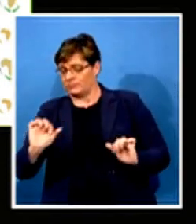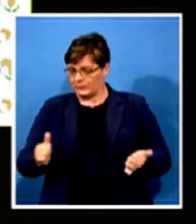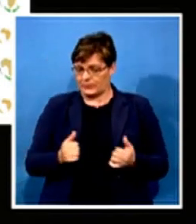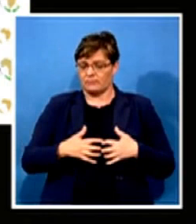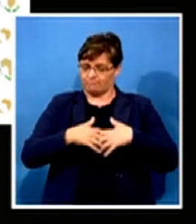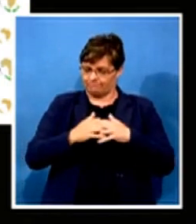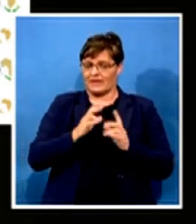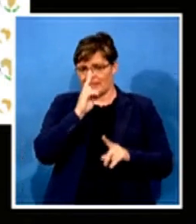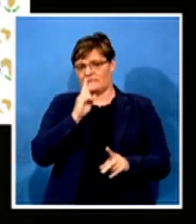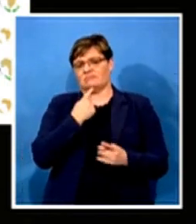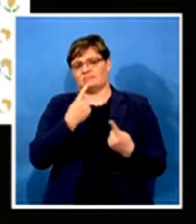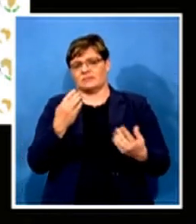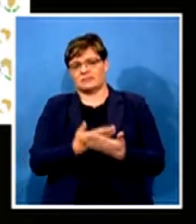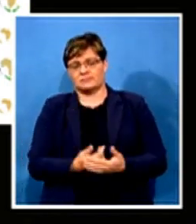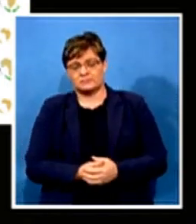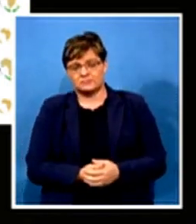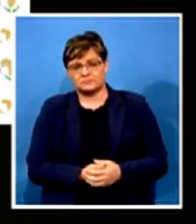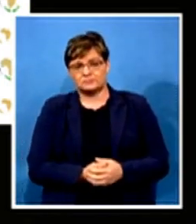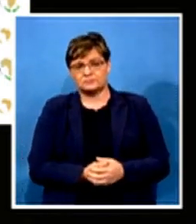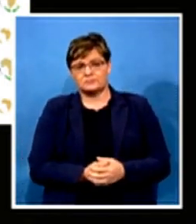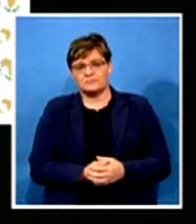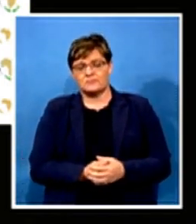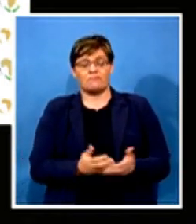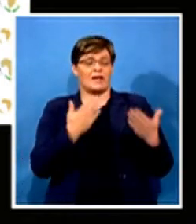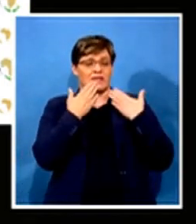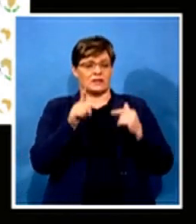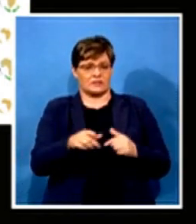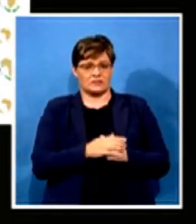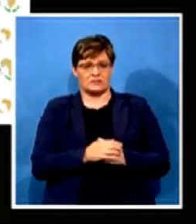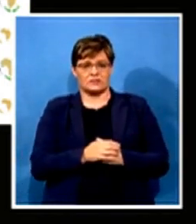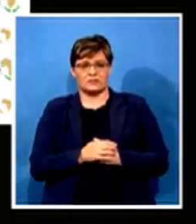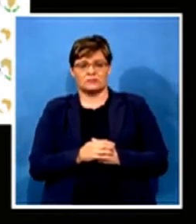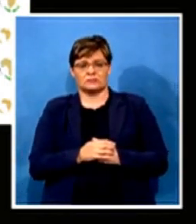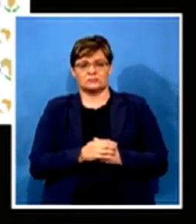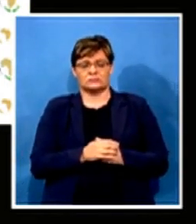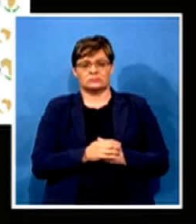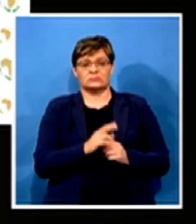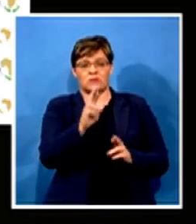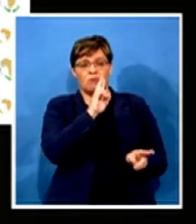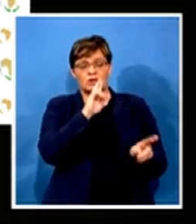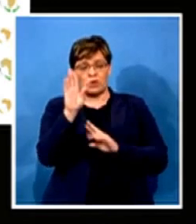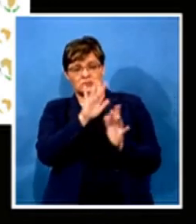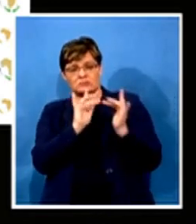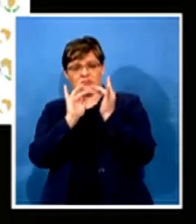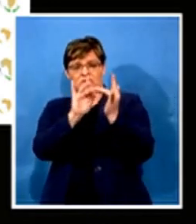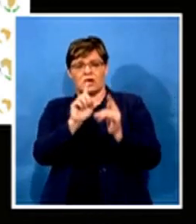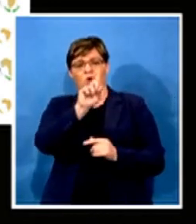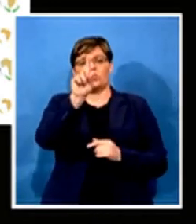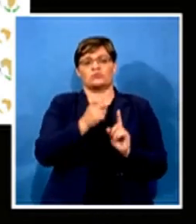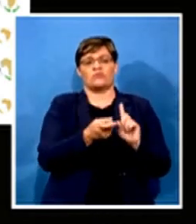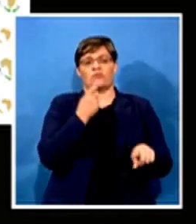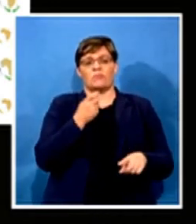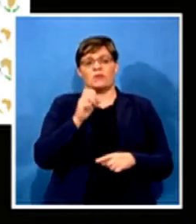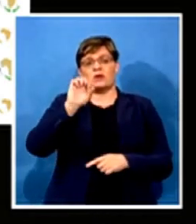Thank you for that, John. I will link that response to a question coming from Sophie Mkwena of